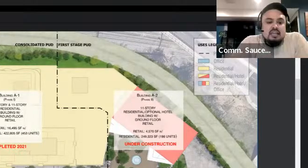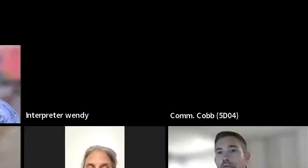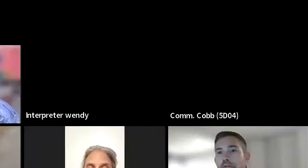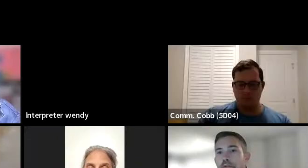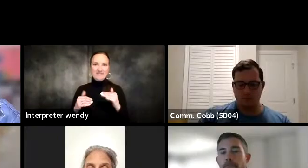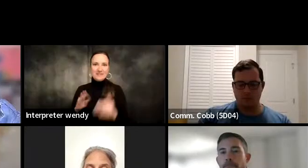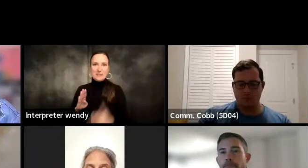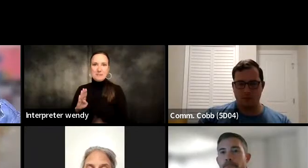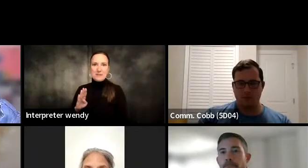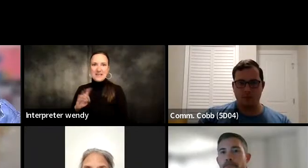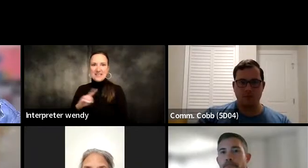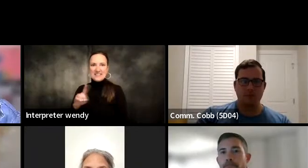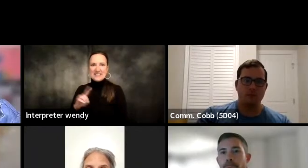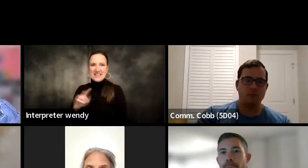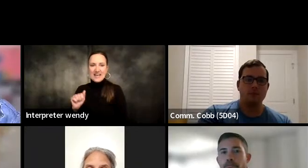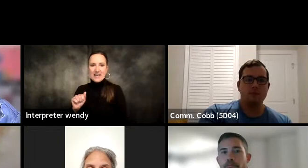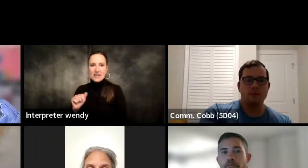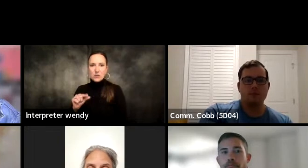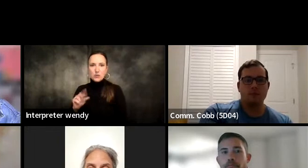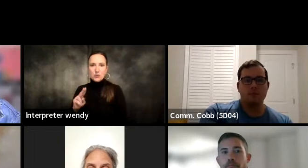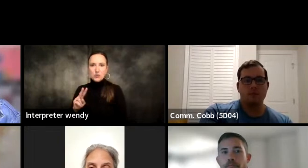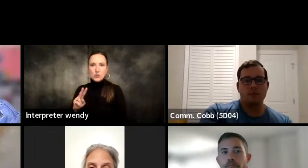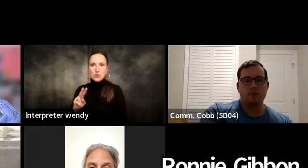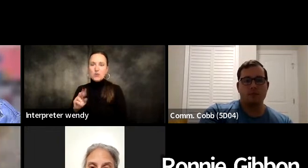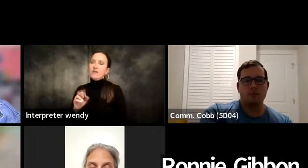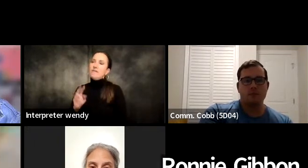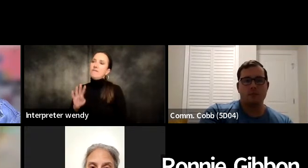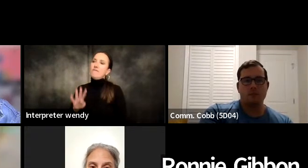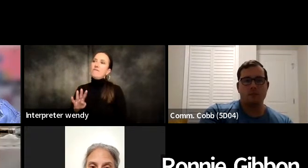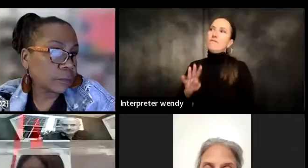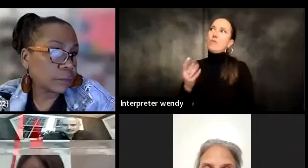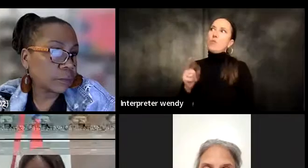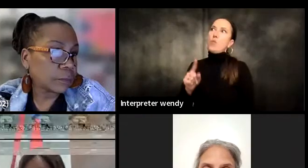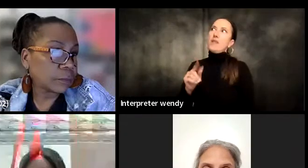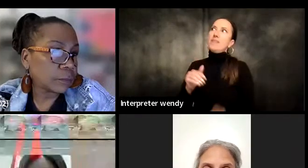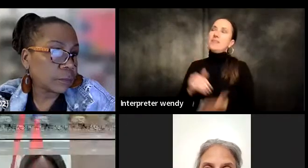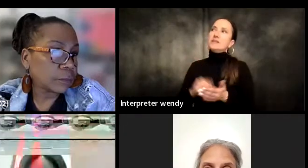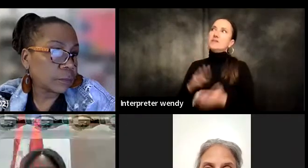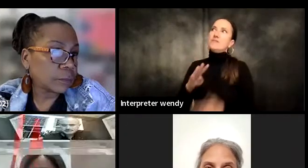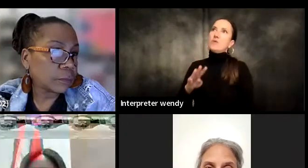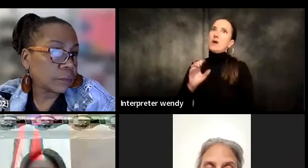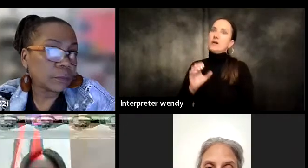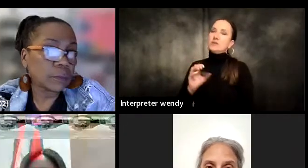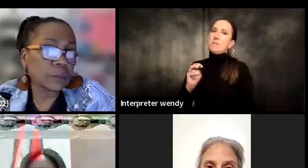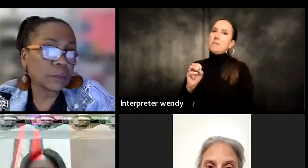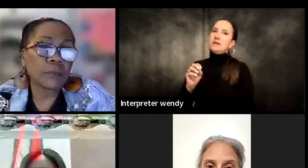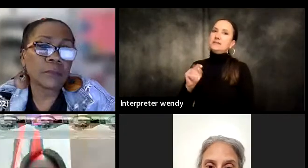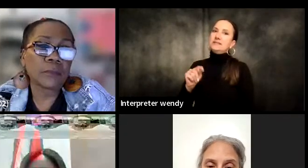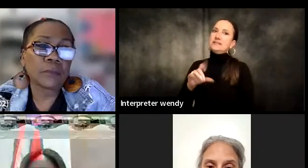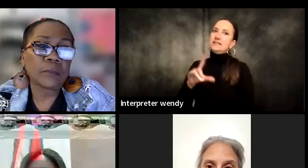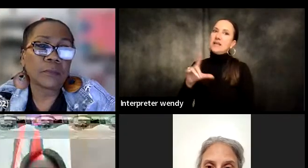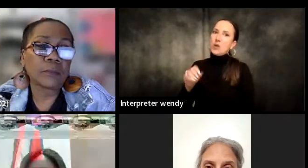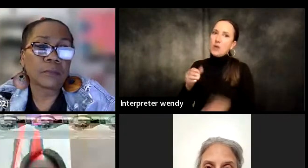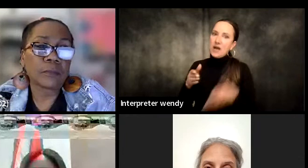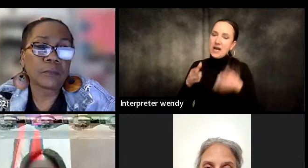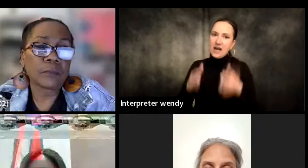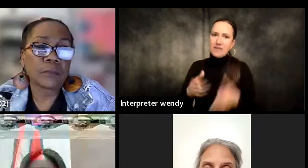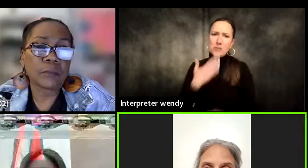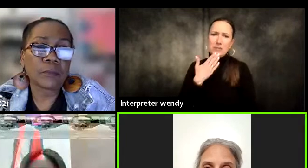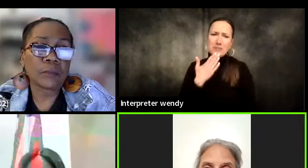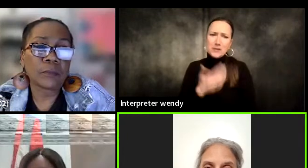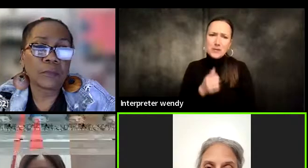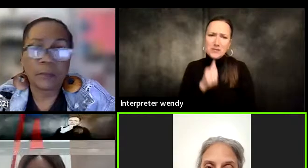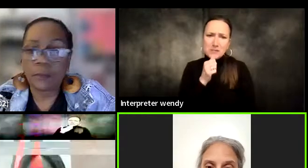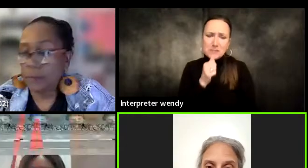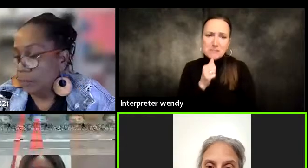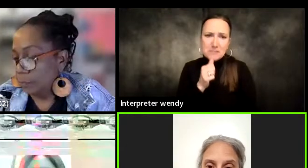BZA case 2885, 1400 Montello Avenue. Mr. Marty, thank you so much for waiting so long to present.